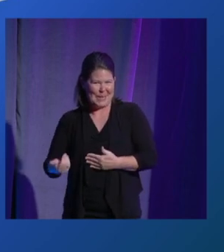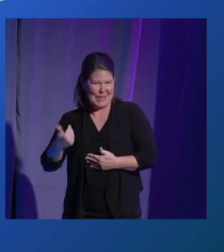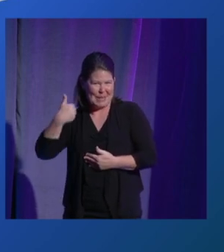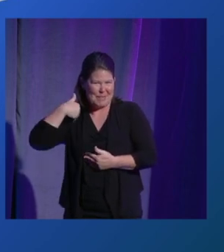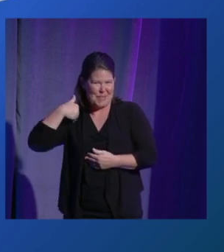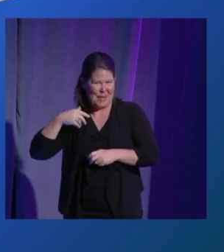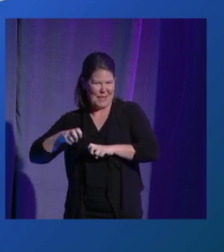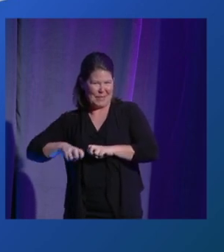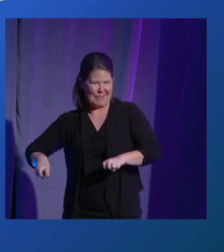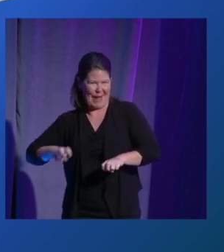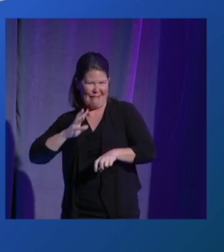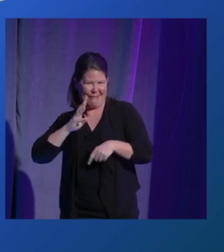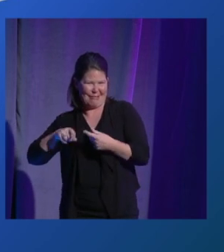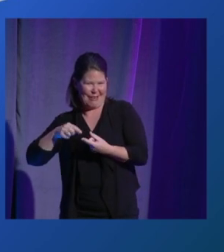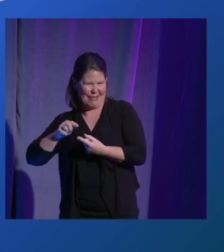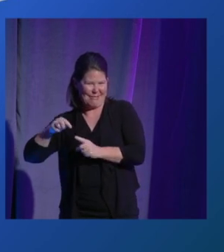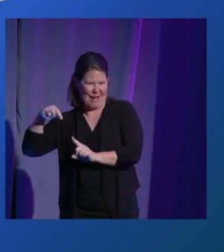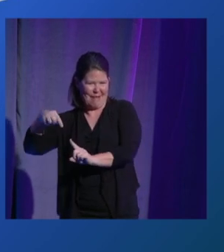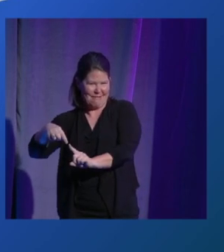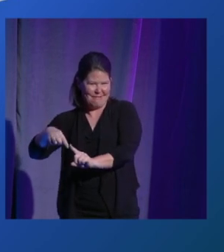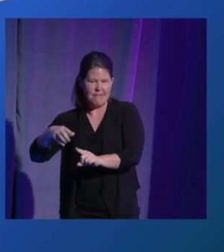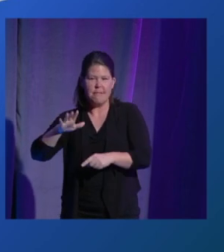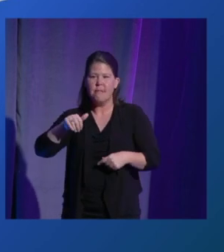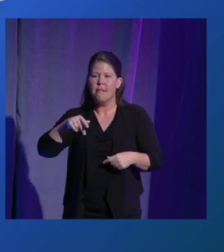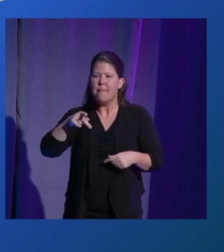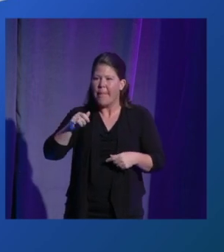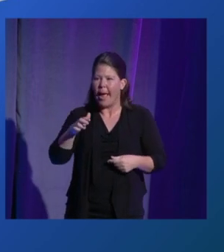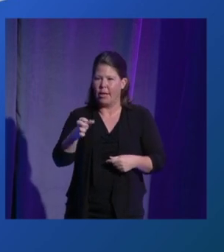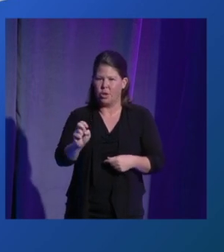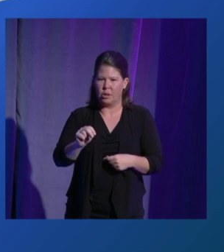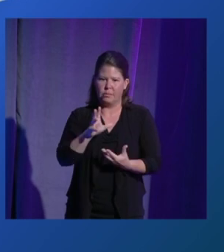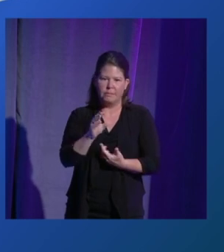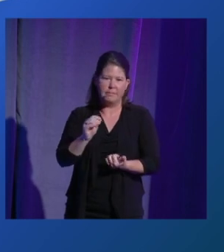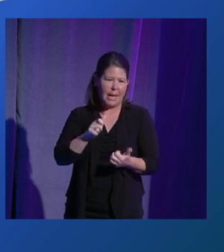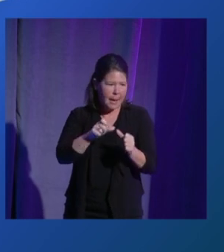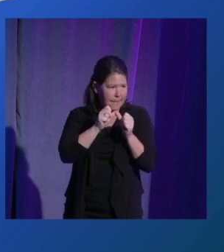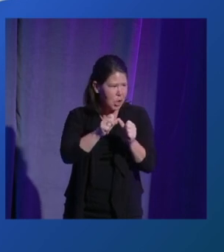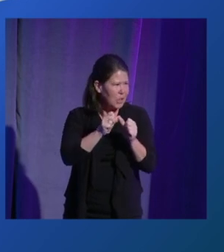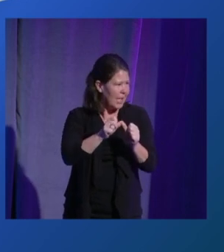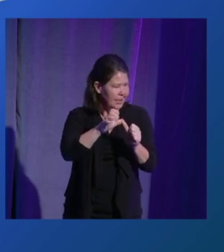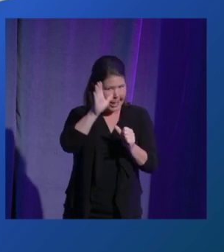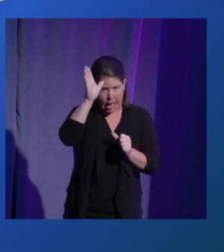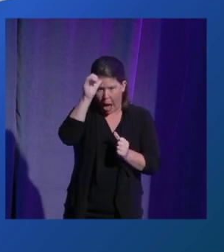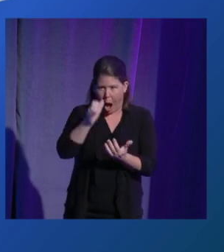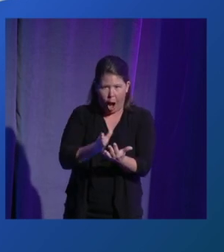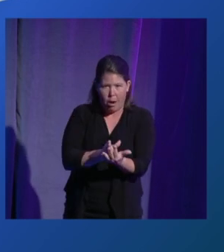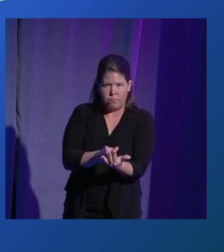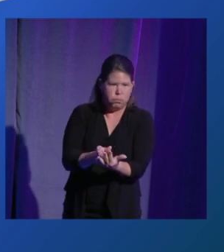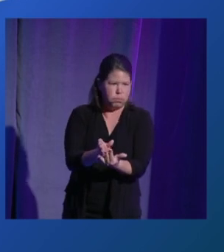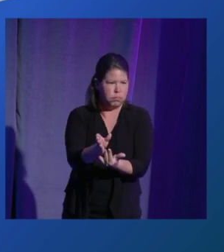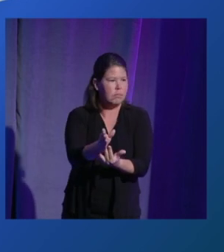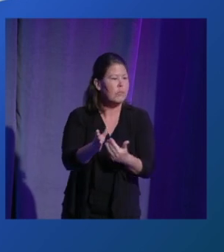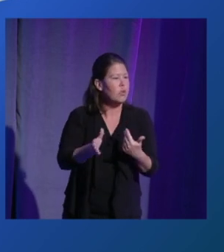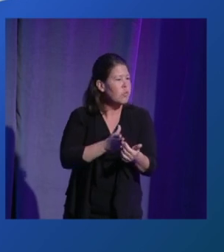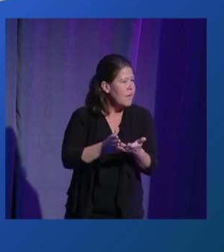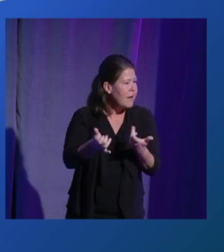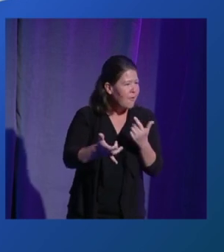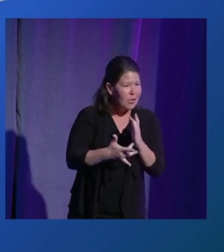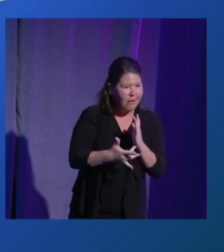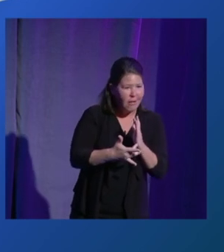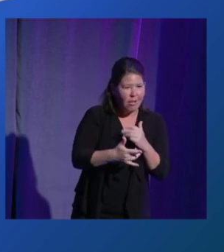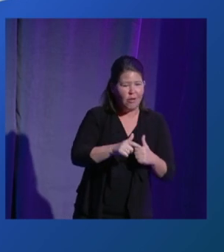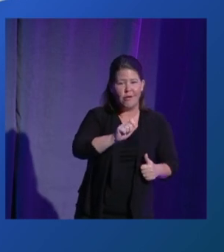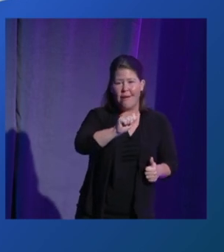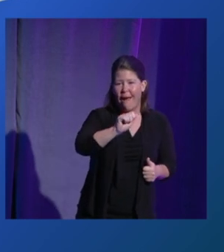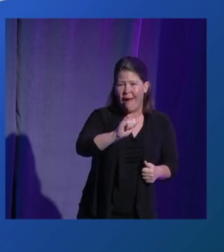about uh and and be up be persistent right and then whatever the technology GE ai ai computer science